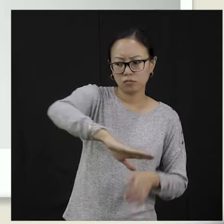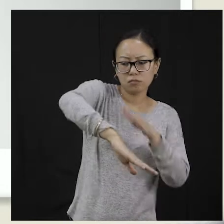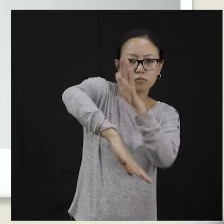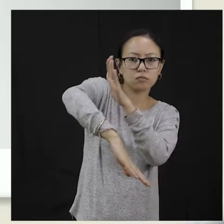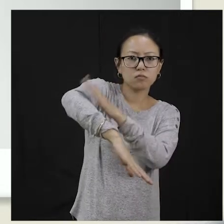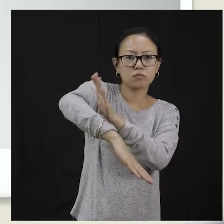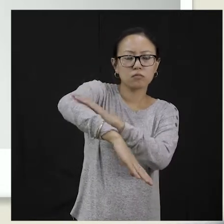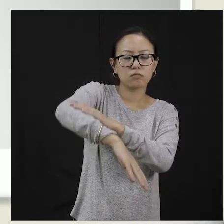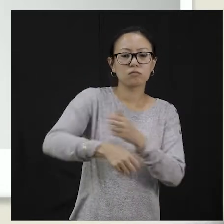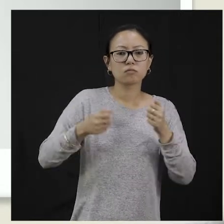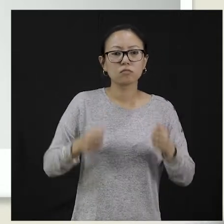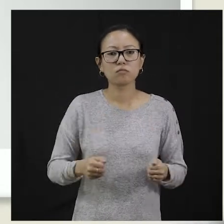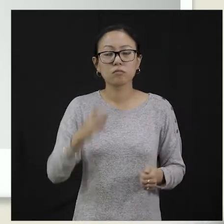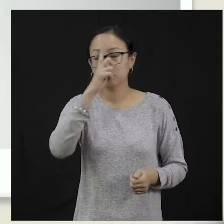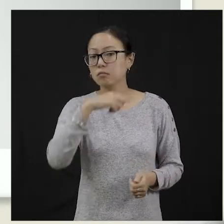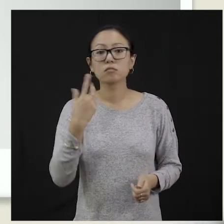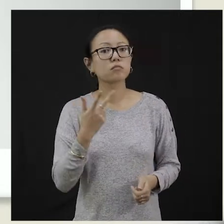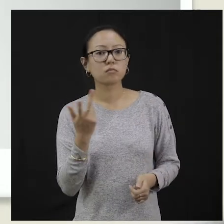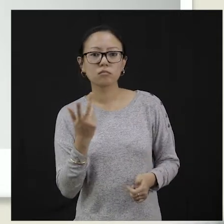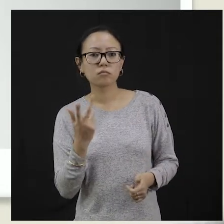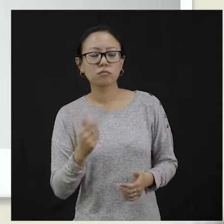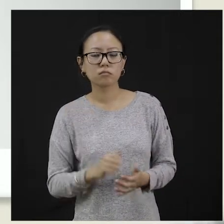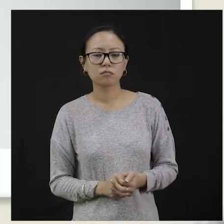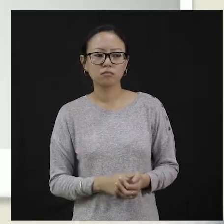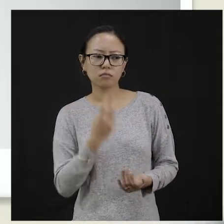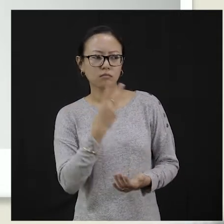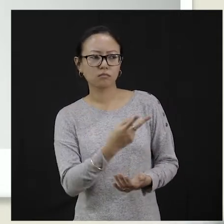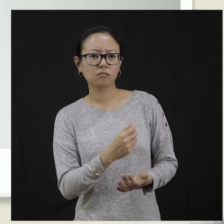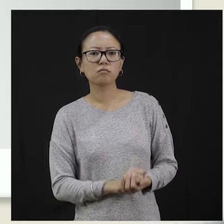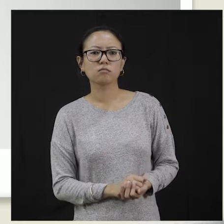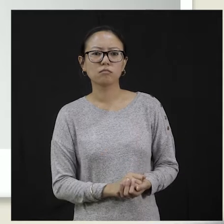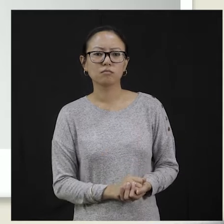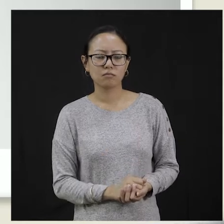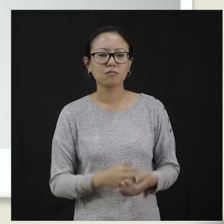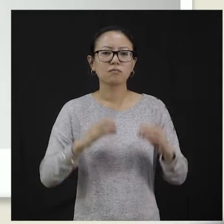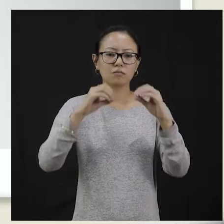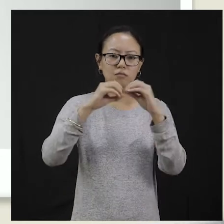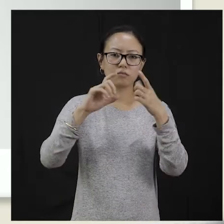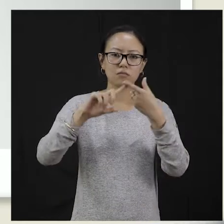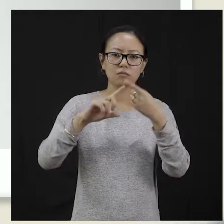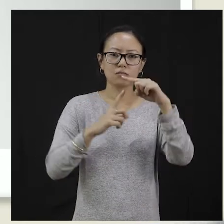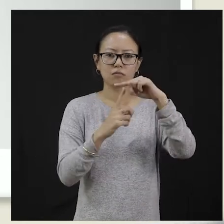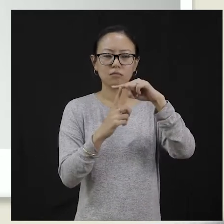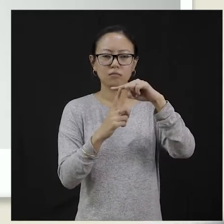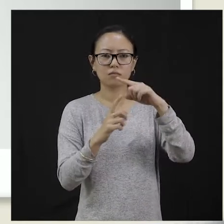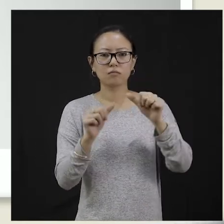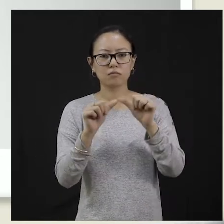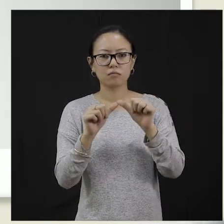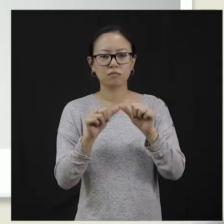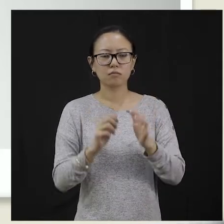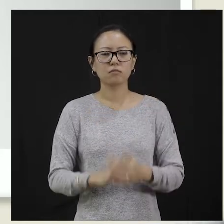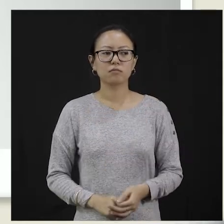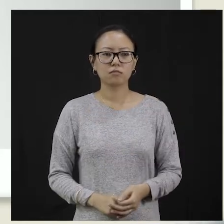slide? Who is on the top of the slide? Yes, it is Beta, right? Beta